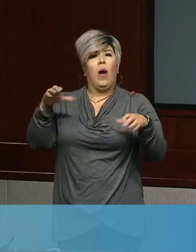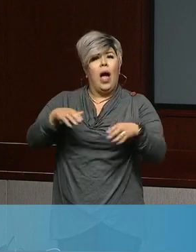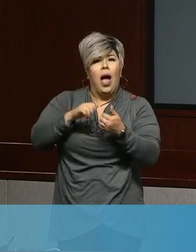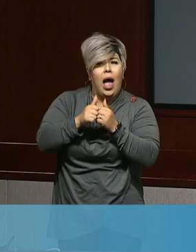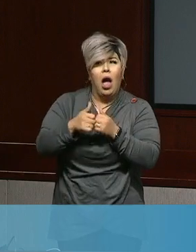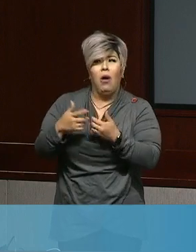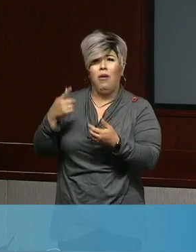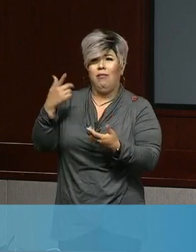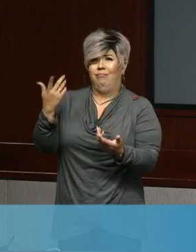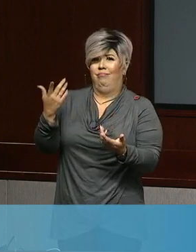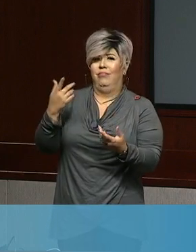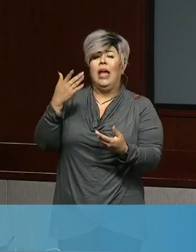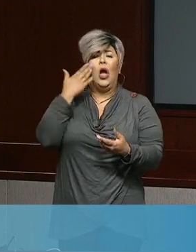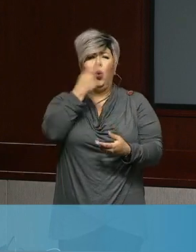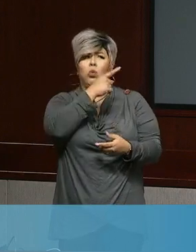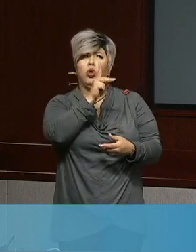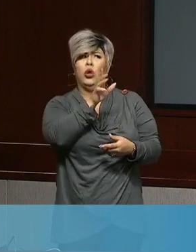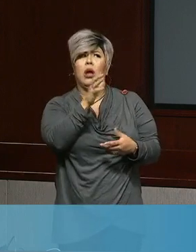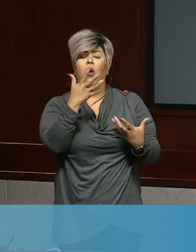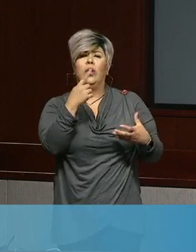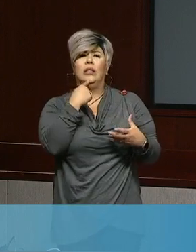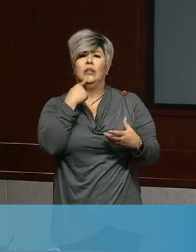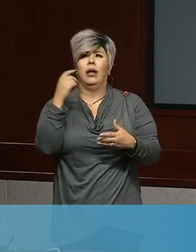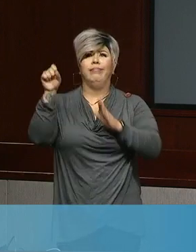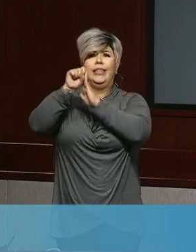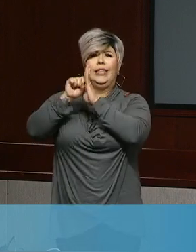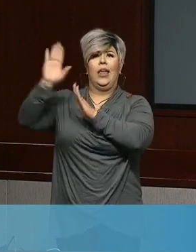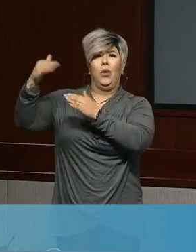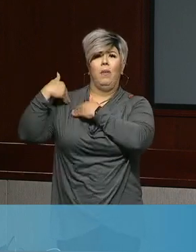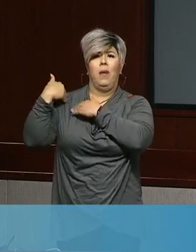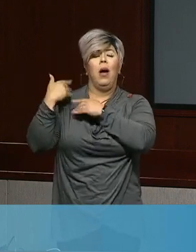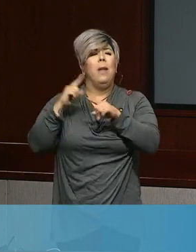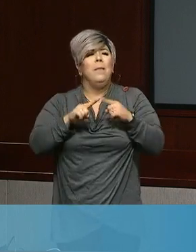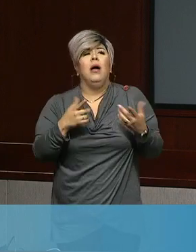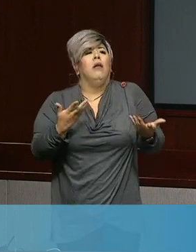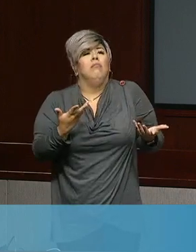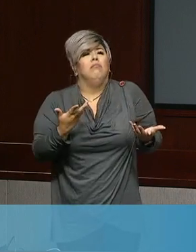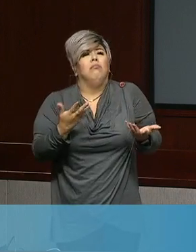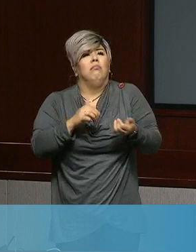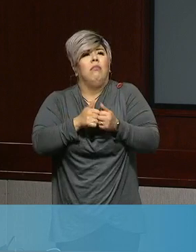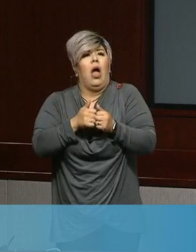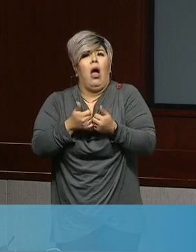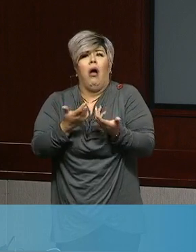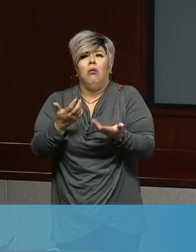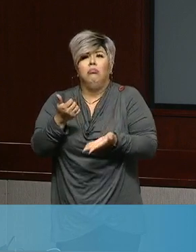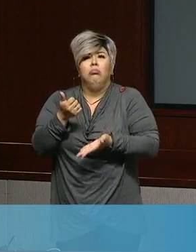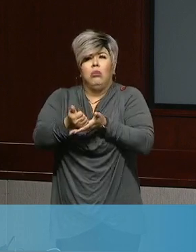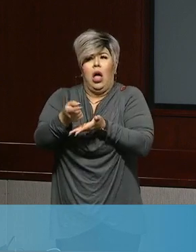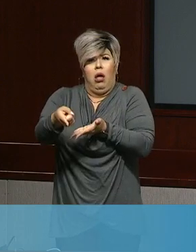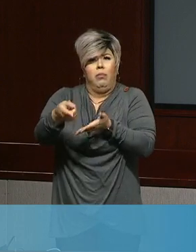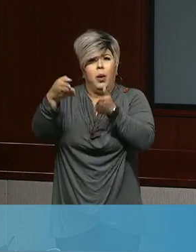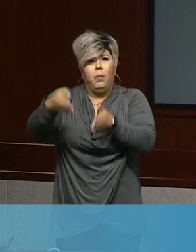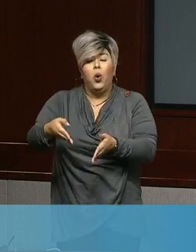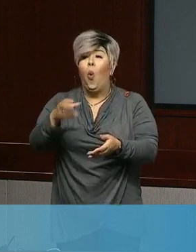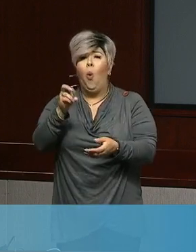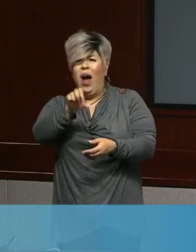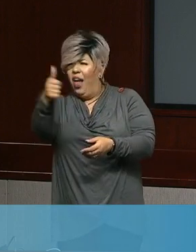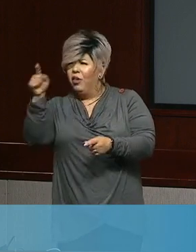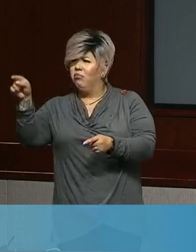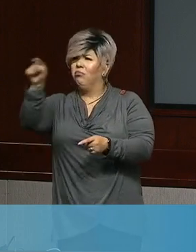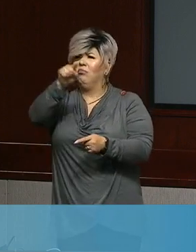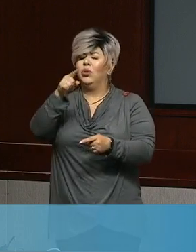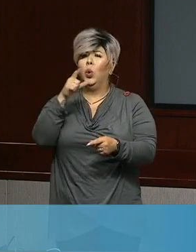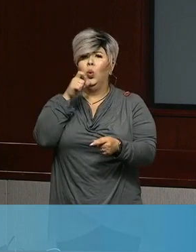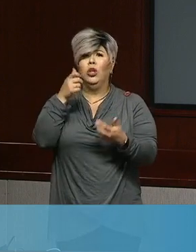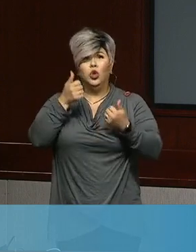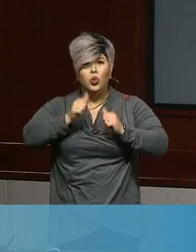the state's order, so your hands are somewhat tied. But what do you say to that person, or what do you say to the business owner who is following all of